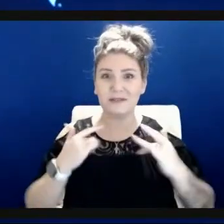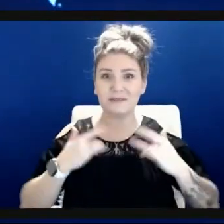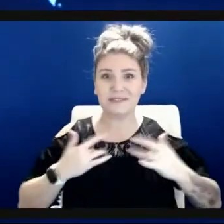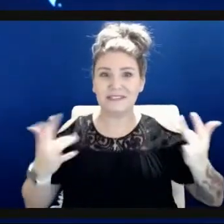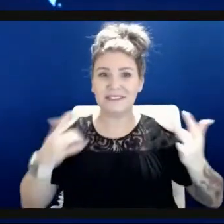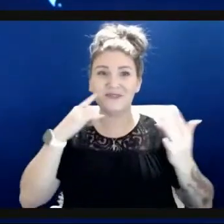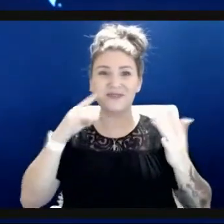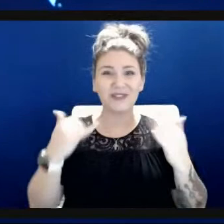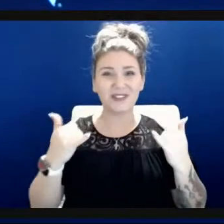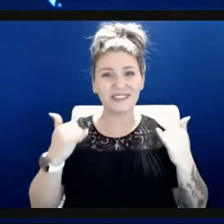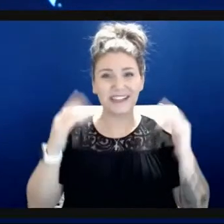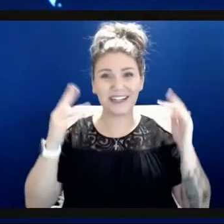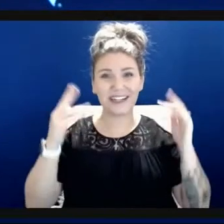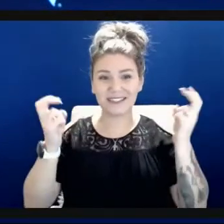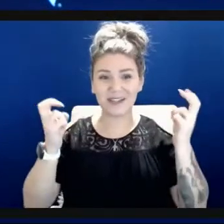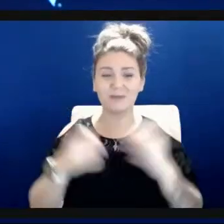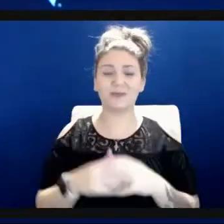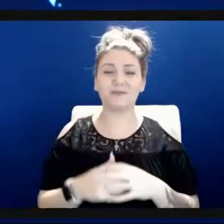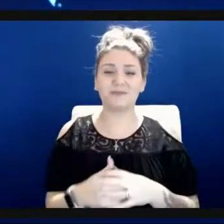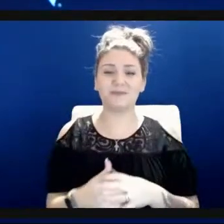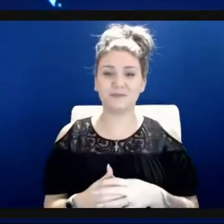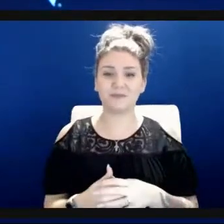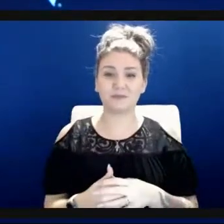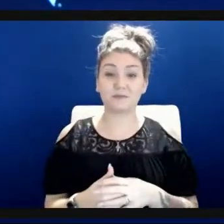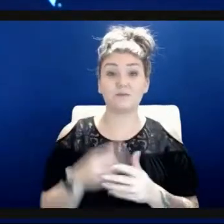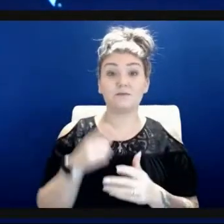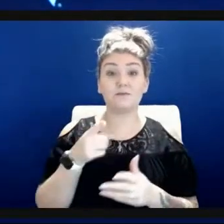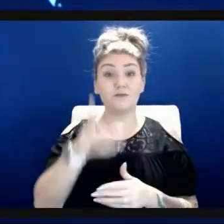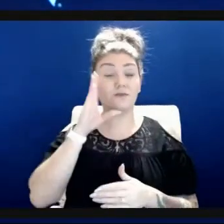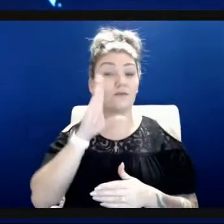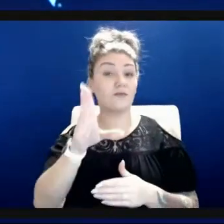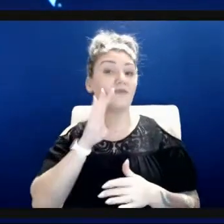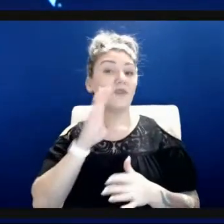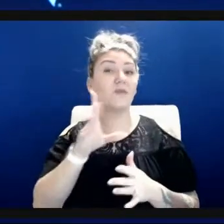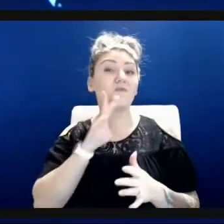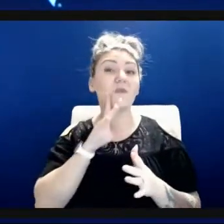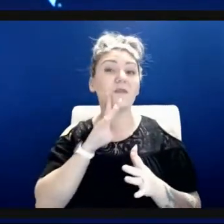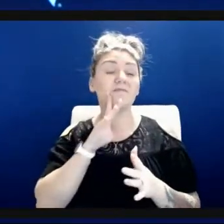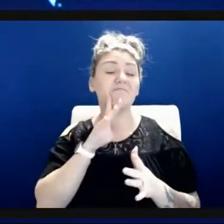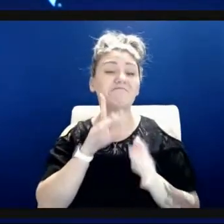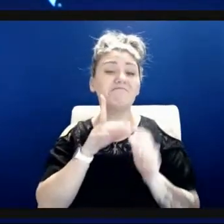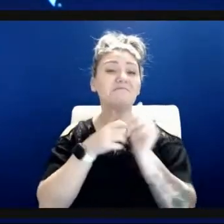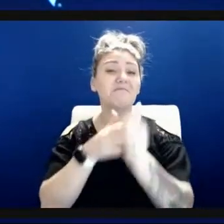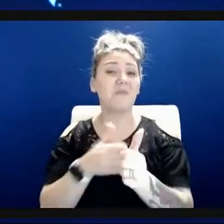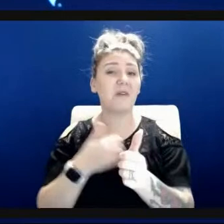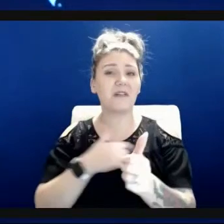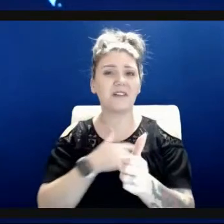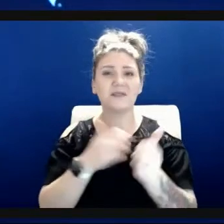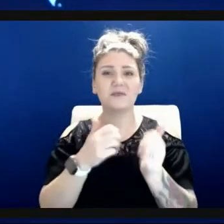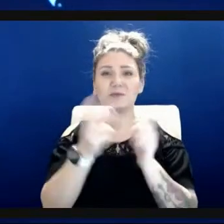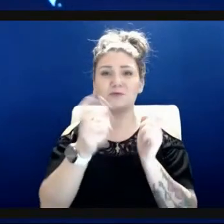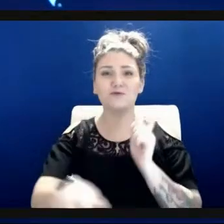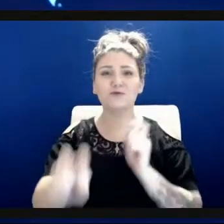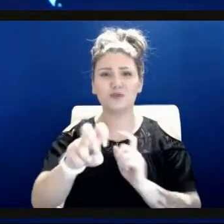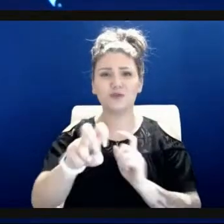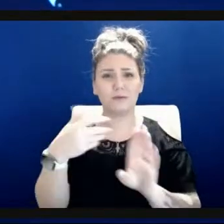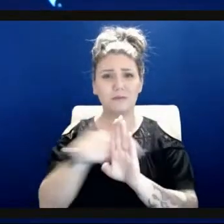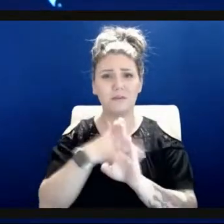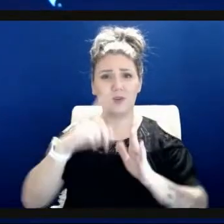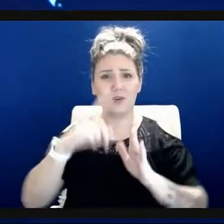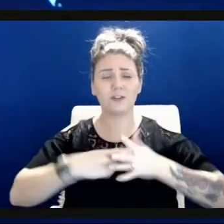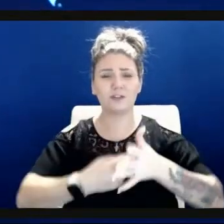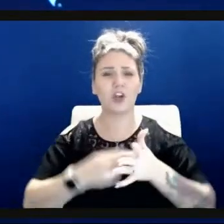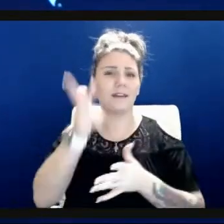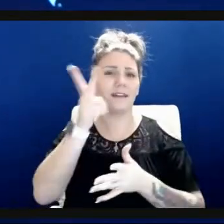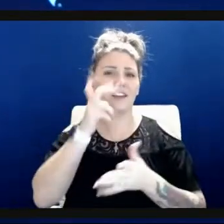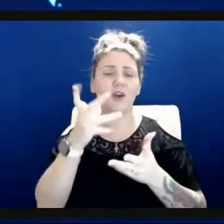because you're going to go with us in a journey for how we think. But before we begin, you have to hear what some of our experts may say